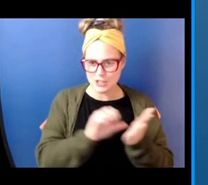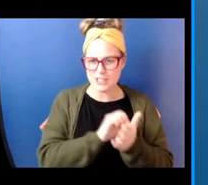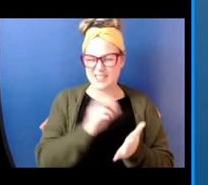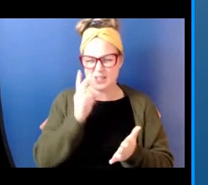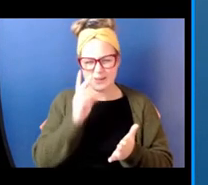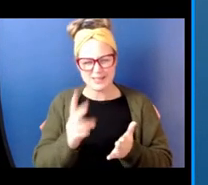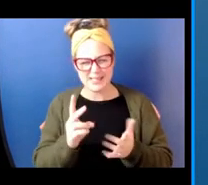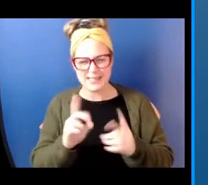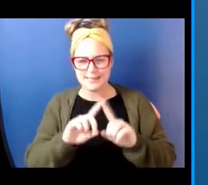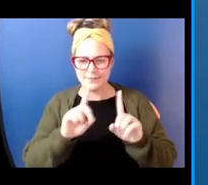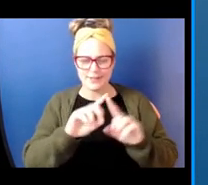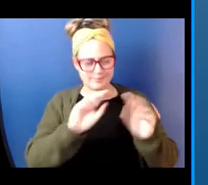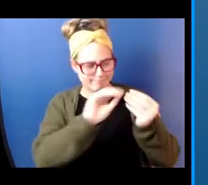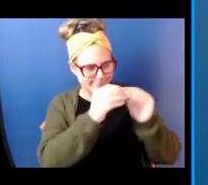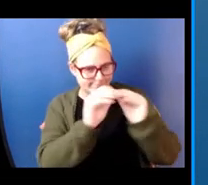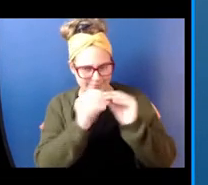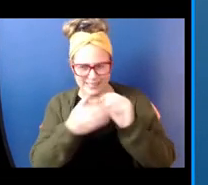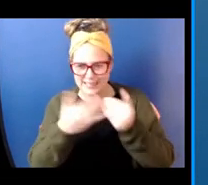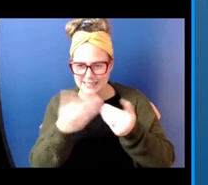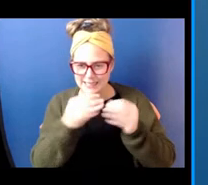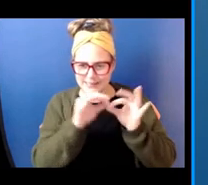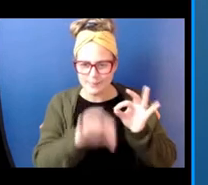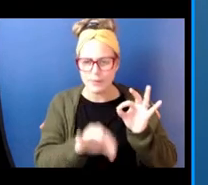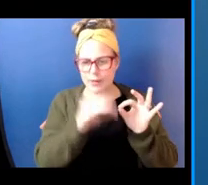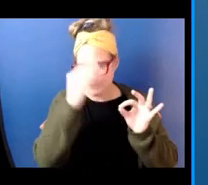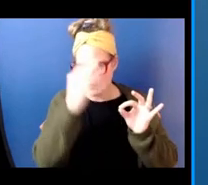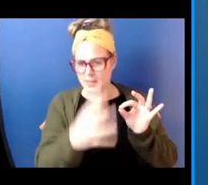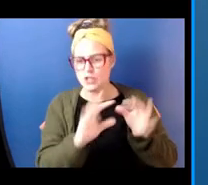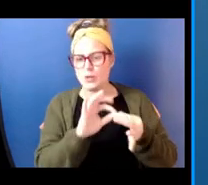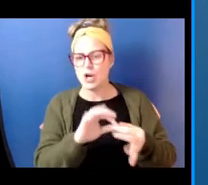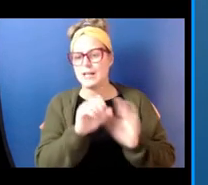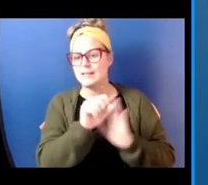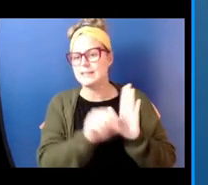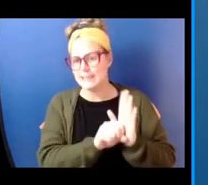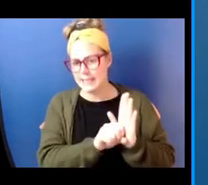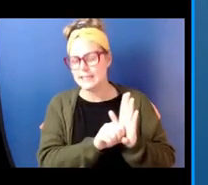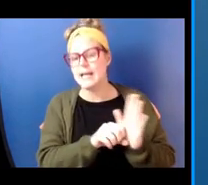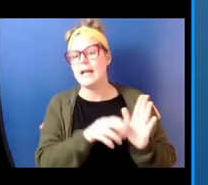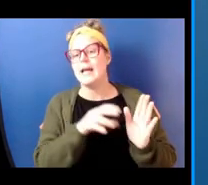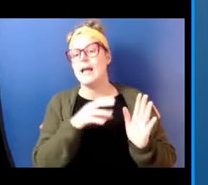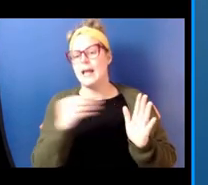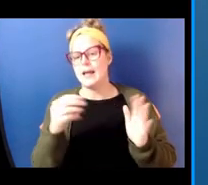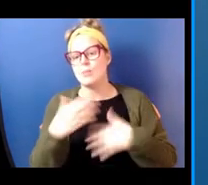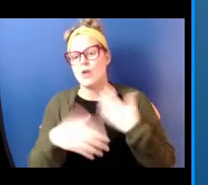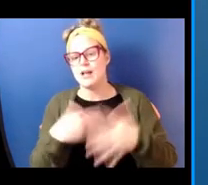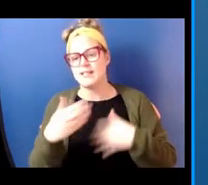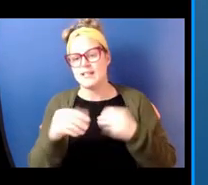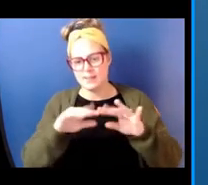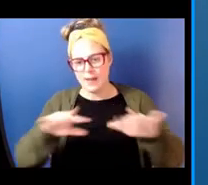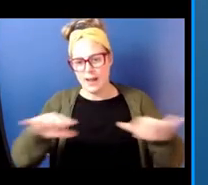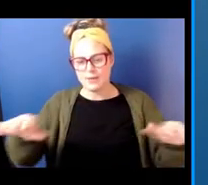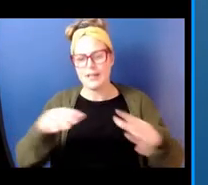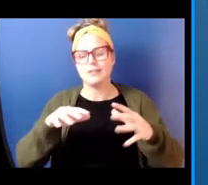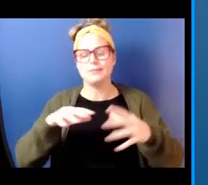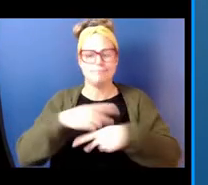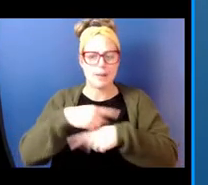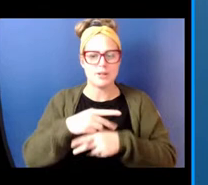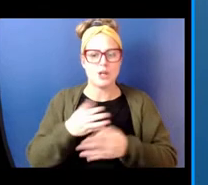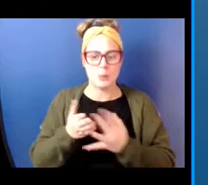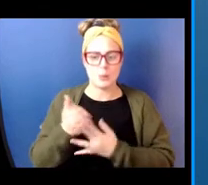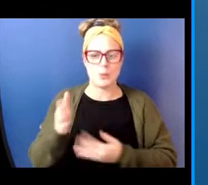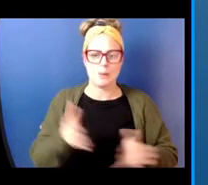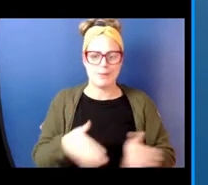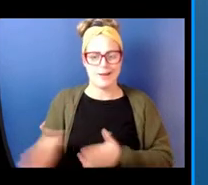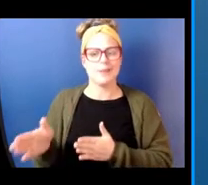basic information about the state and the and the process to be populated through the plan Jim